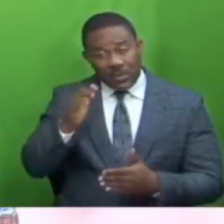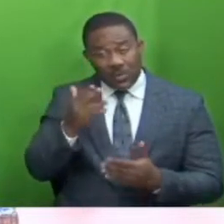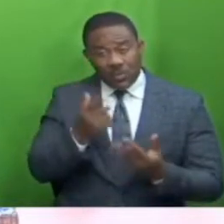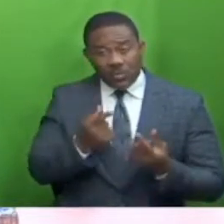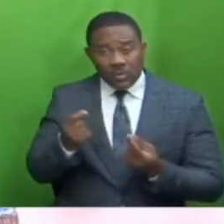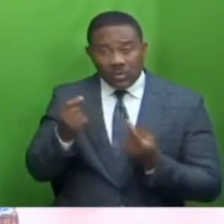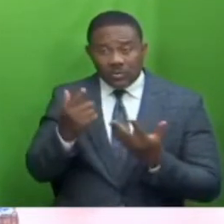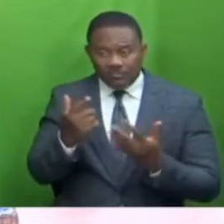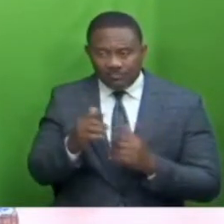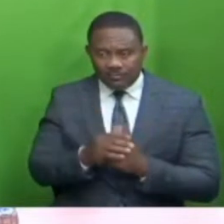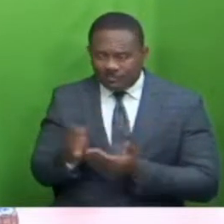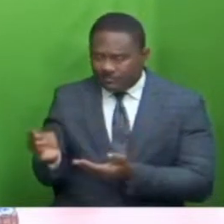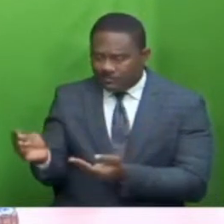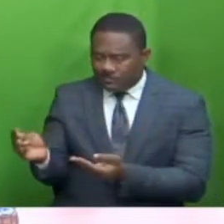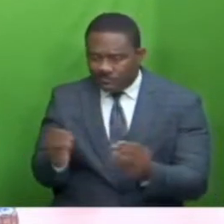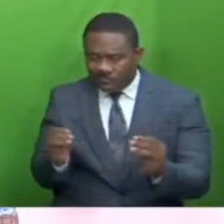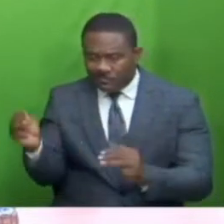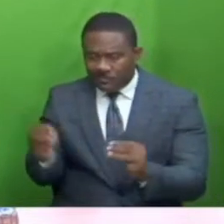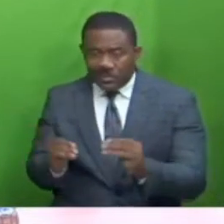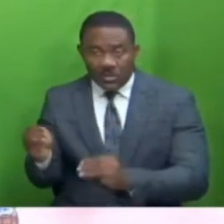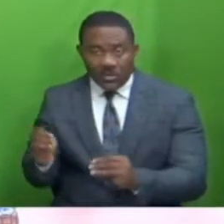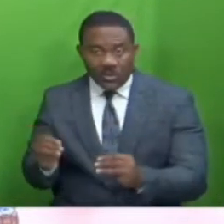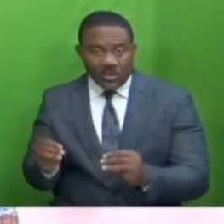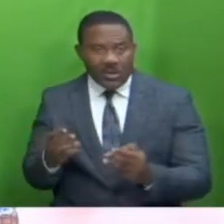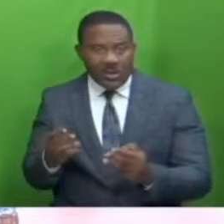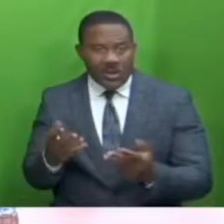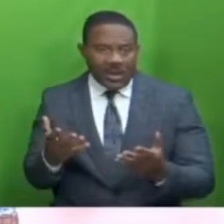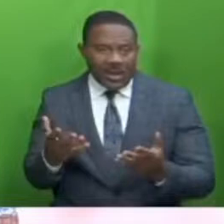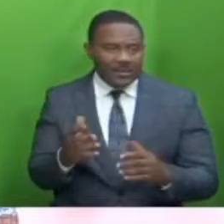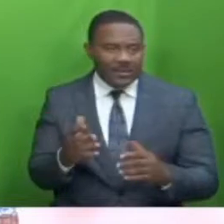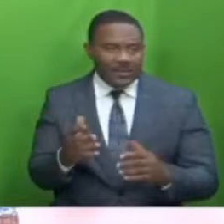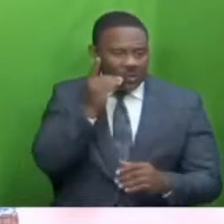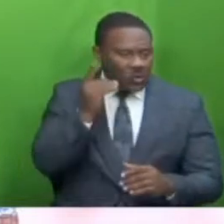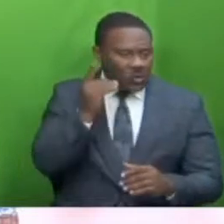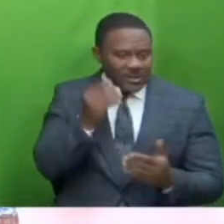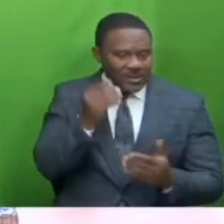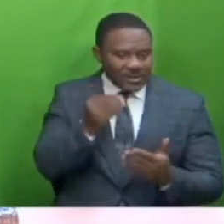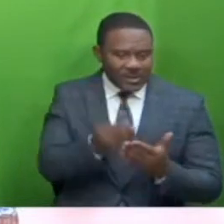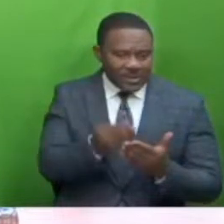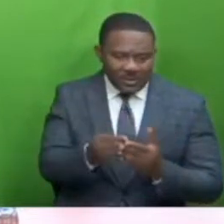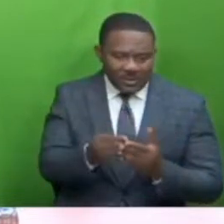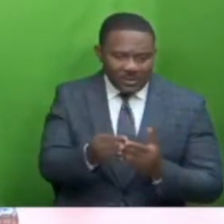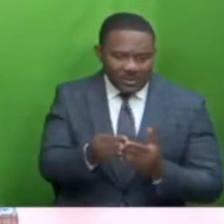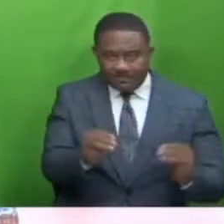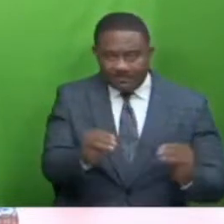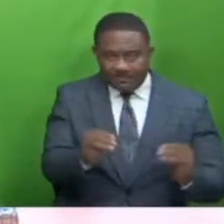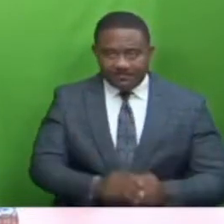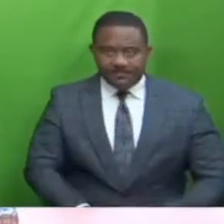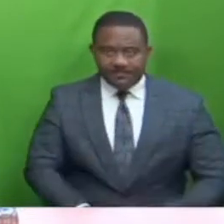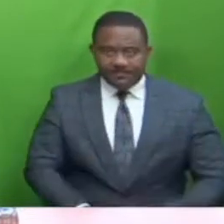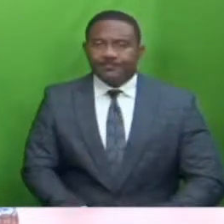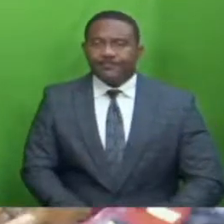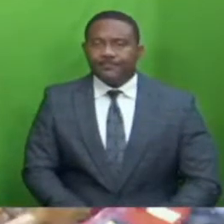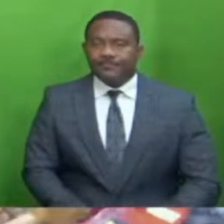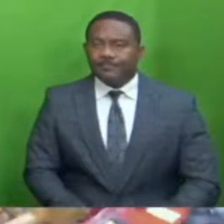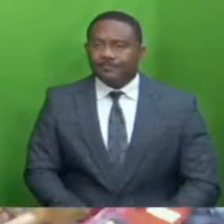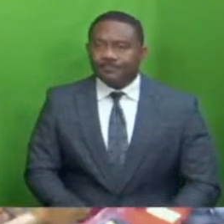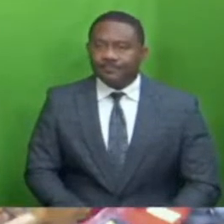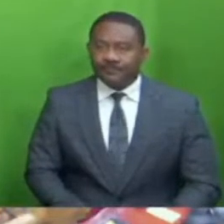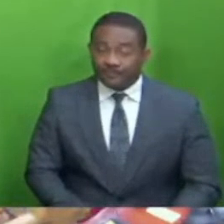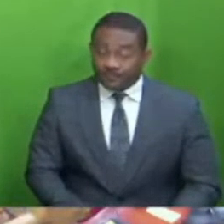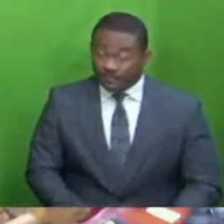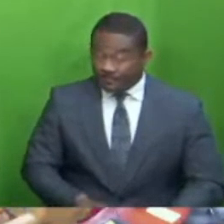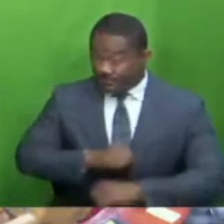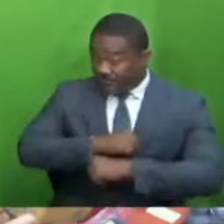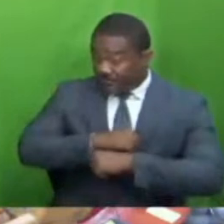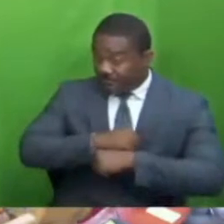both mobilizing more domestic revenue and improving efficiency of spending. 2, to protect